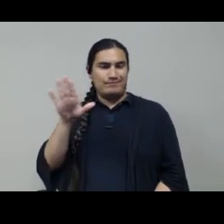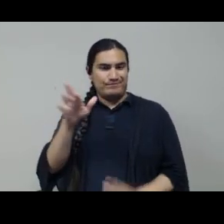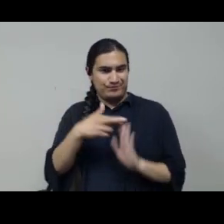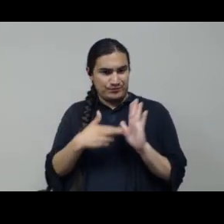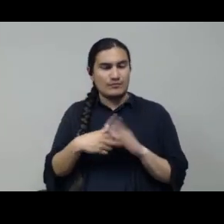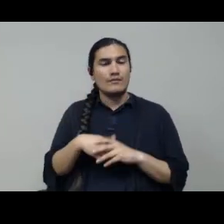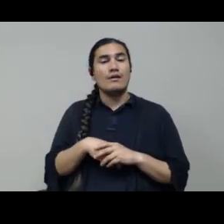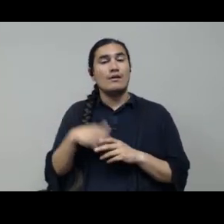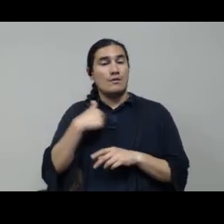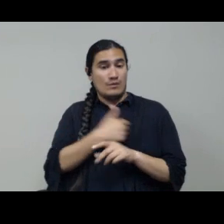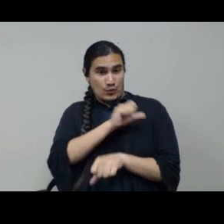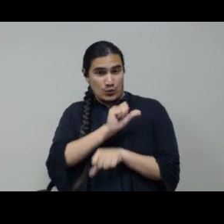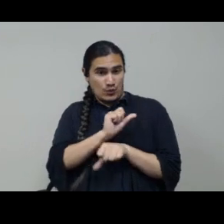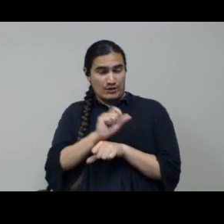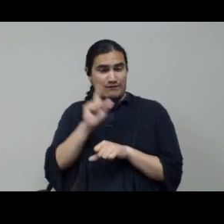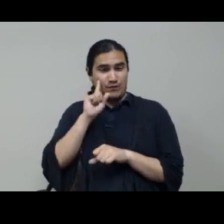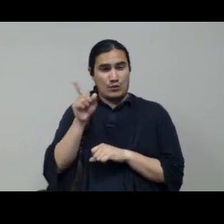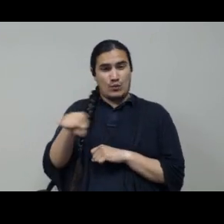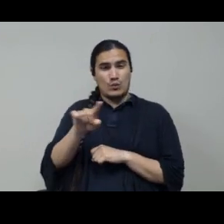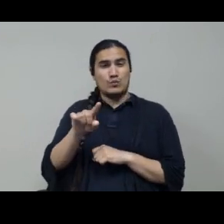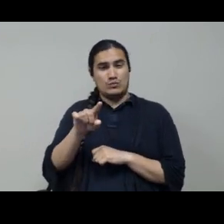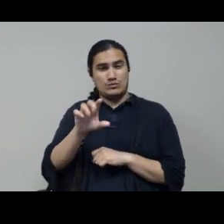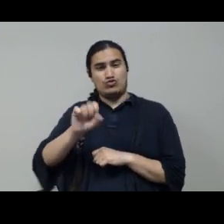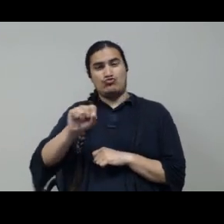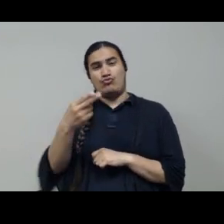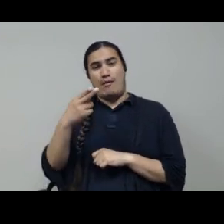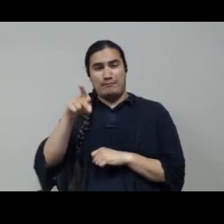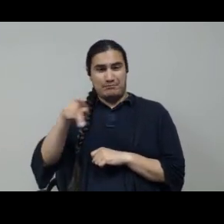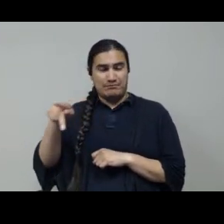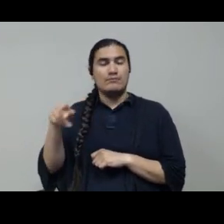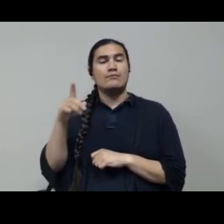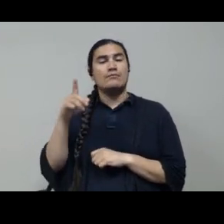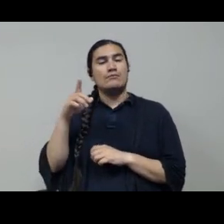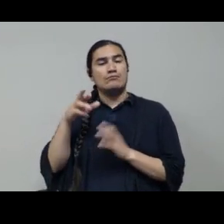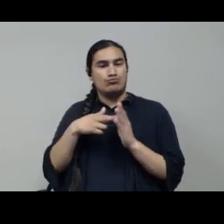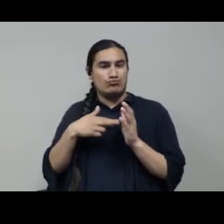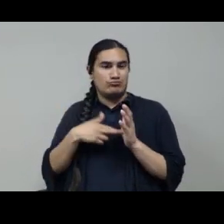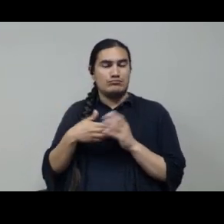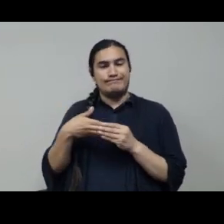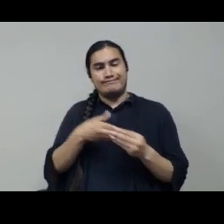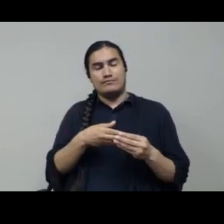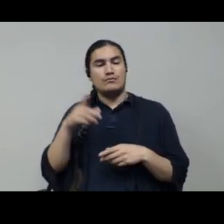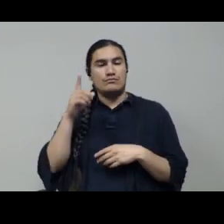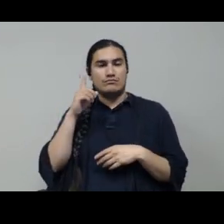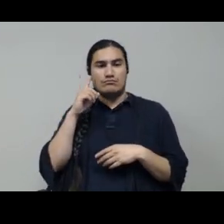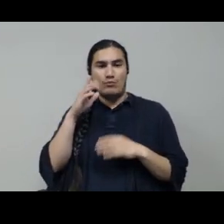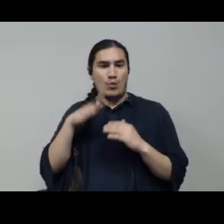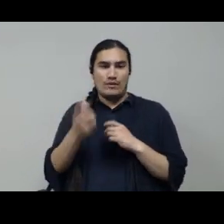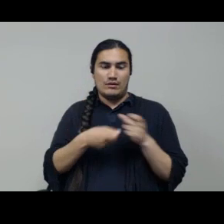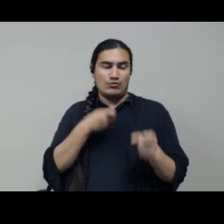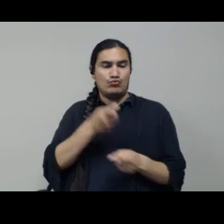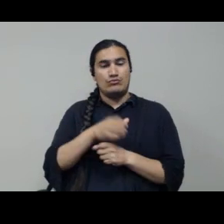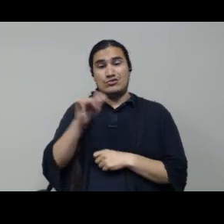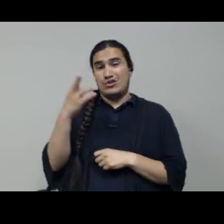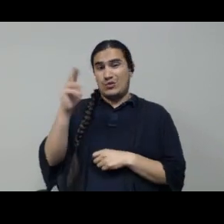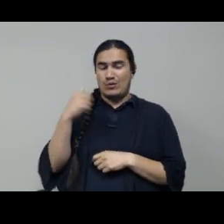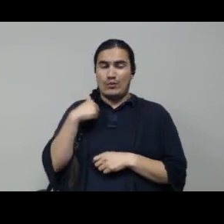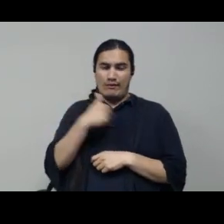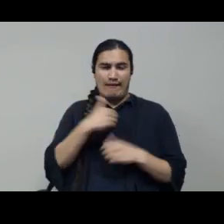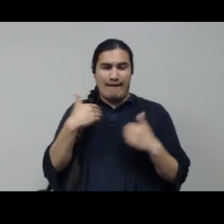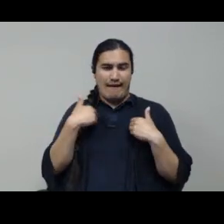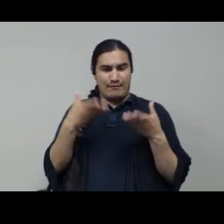been working on the shop guidelines for a while, even back before the new year. And in January, we had a public